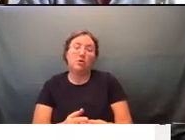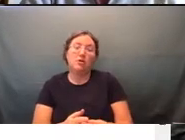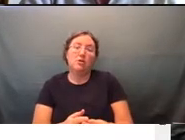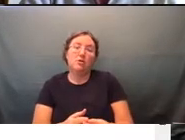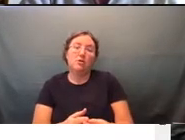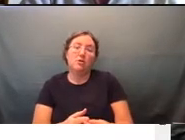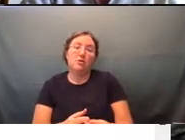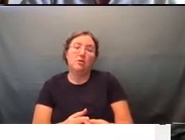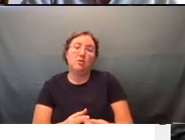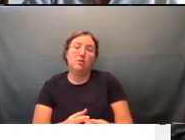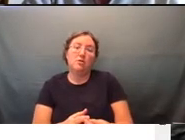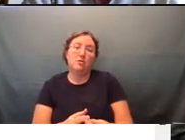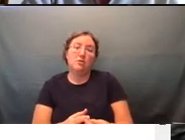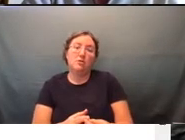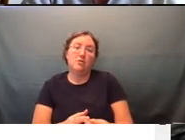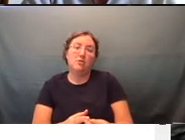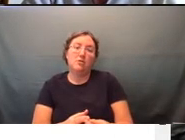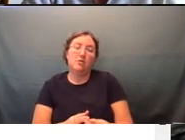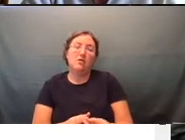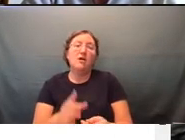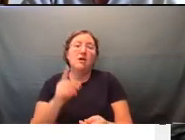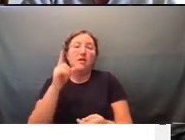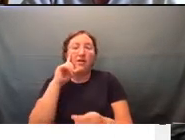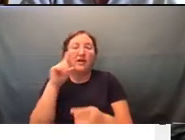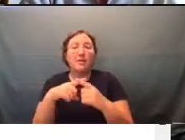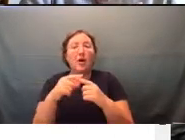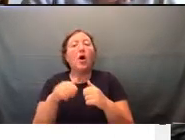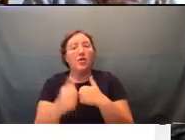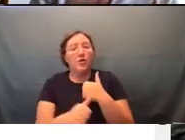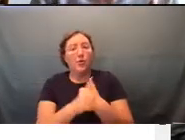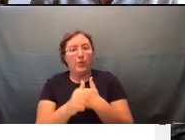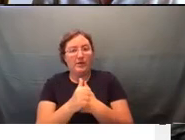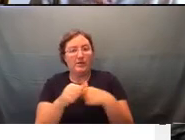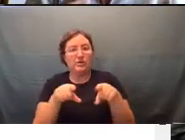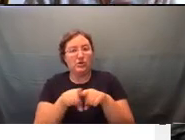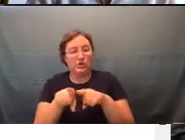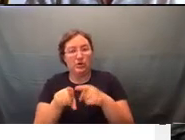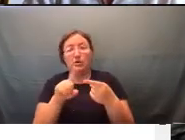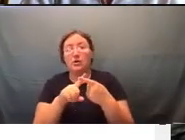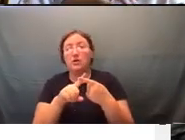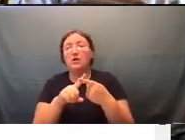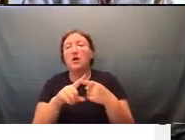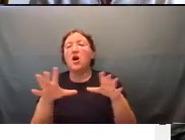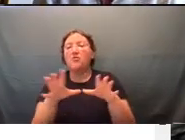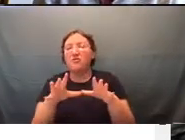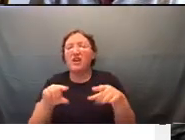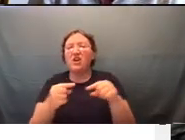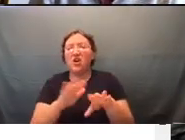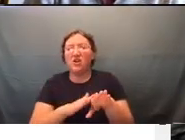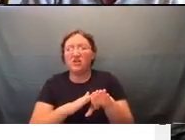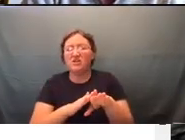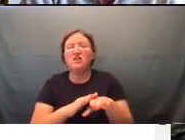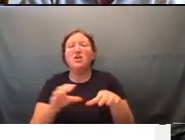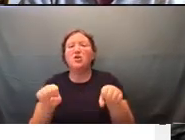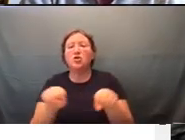making sure that we're thinking about other risks involved as we go. Blisters, shoes, ankle